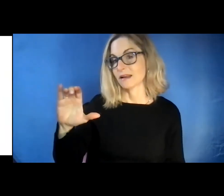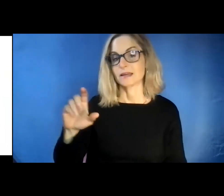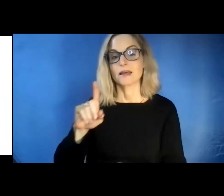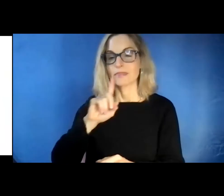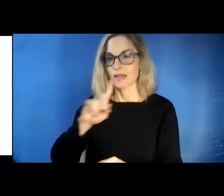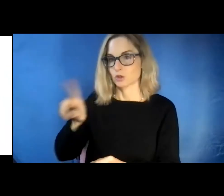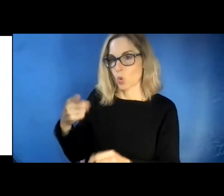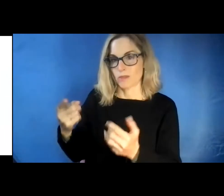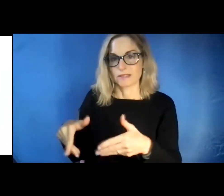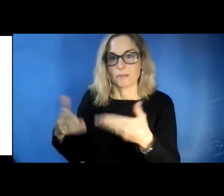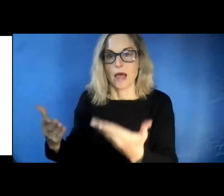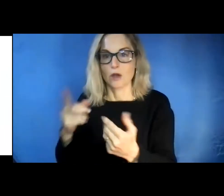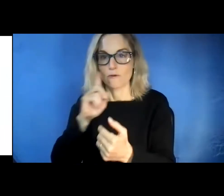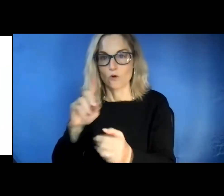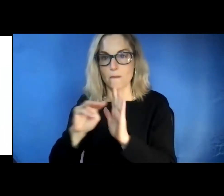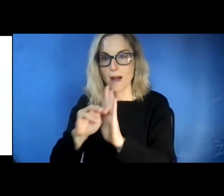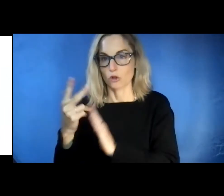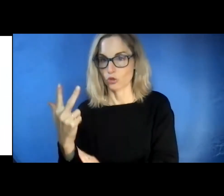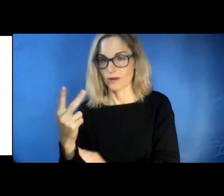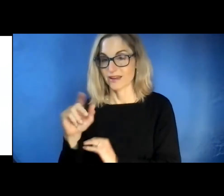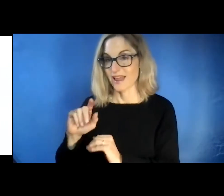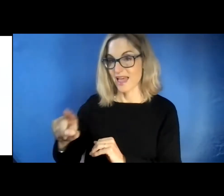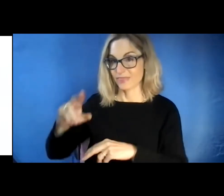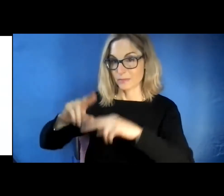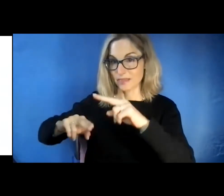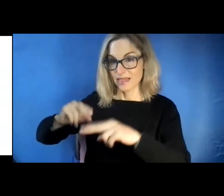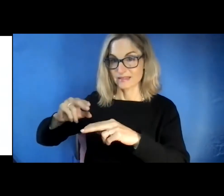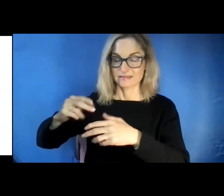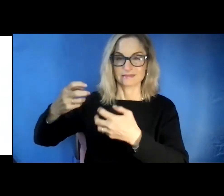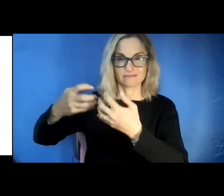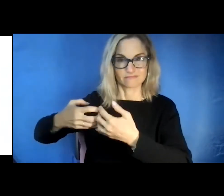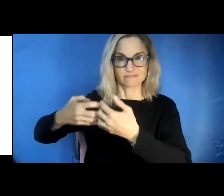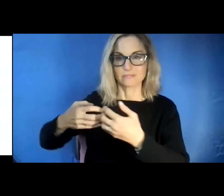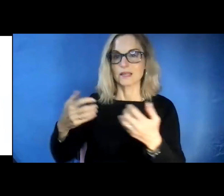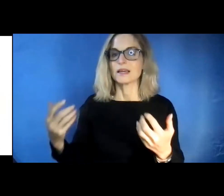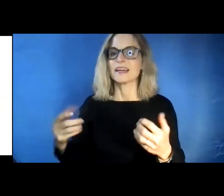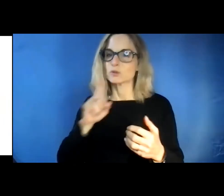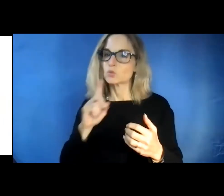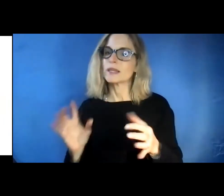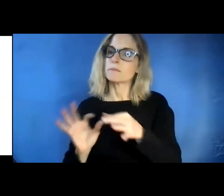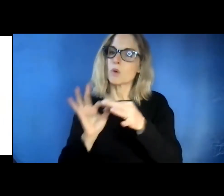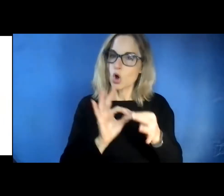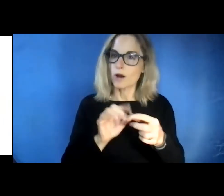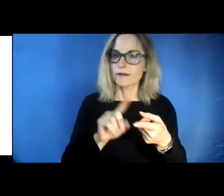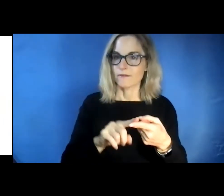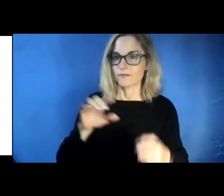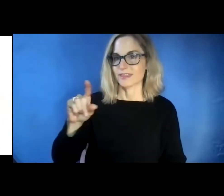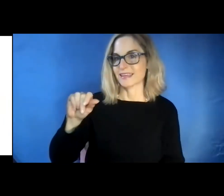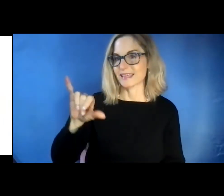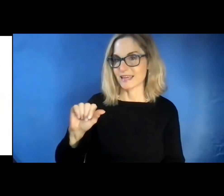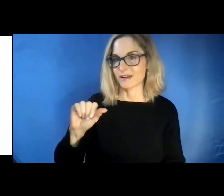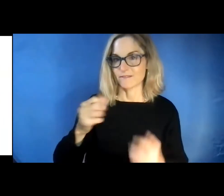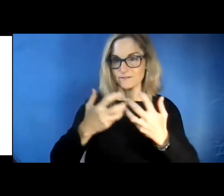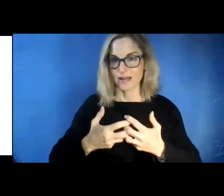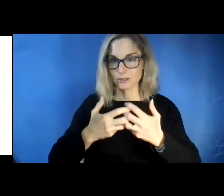supplier for Model 3, and its plant is technically part of the Gigafactory. This is where I start my tour. This is the area where Panasonic and